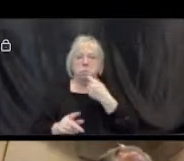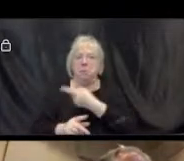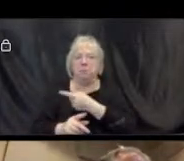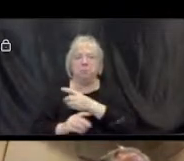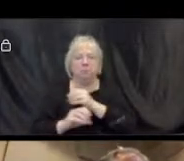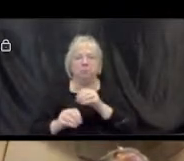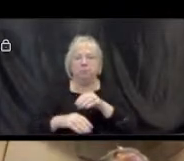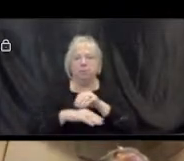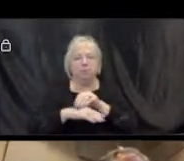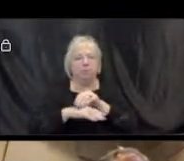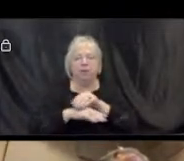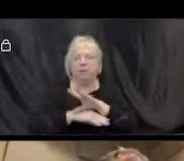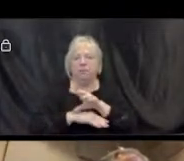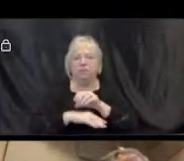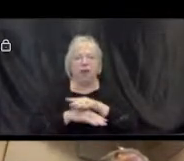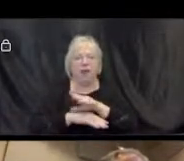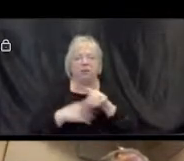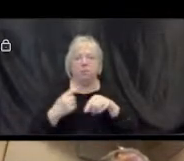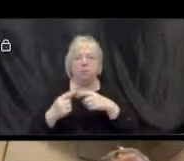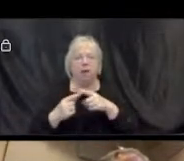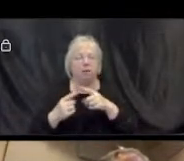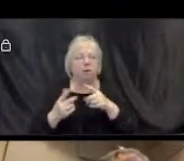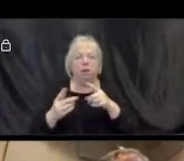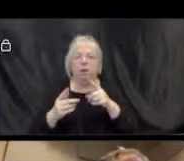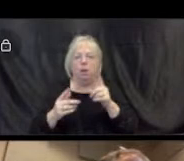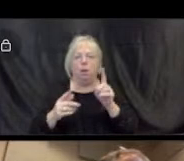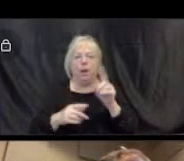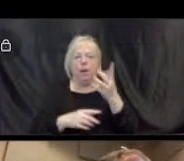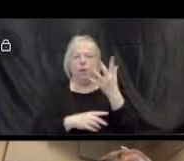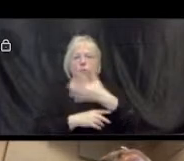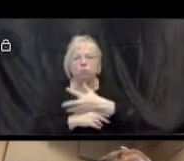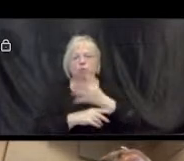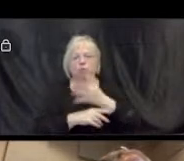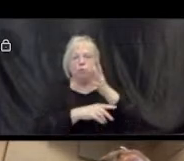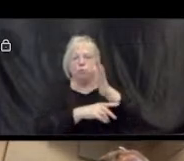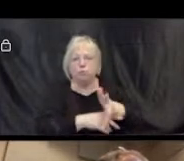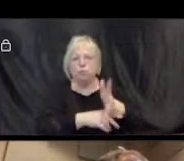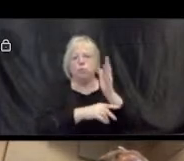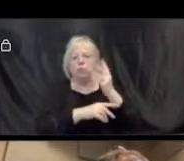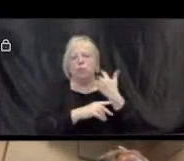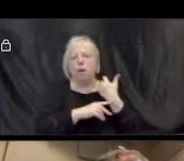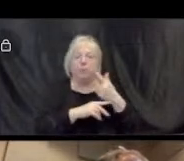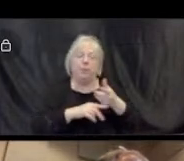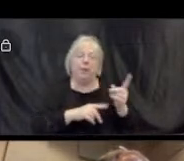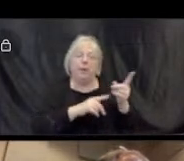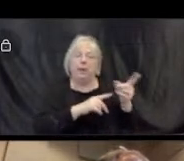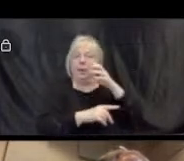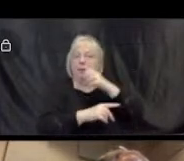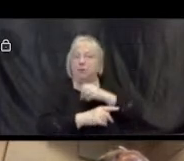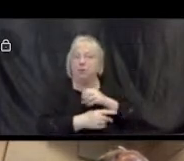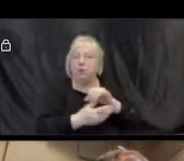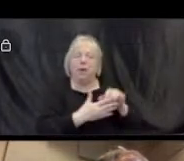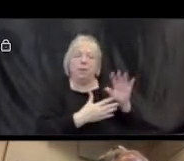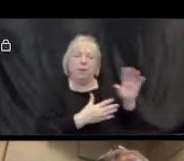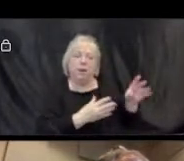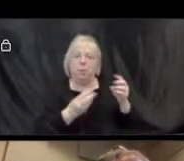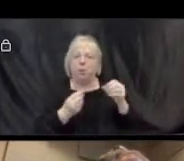advice as to where to drop them. He assumed that where he was dropping them was their